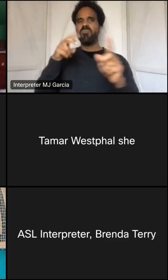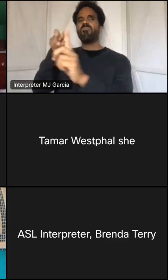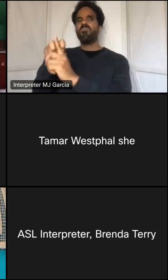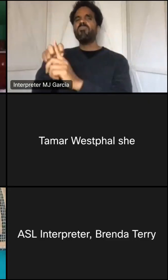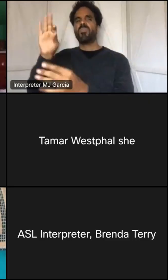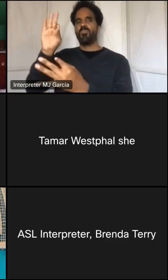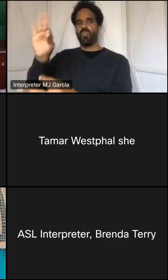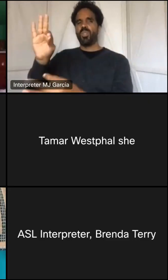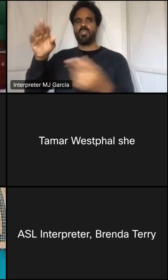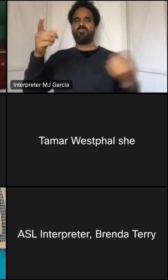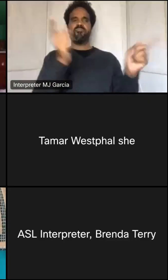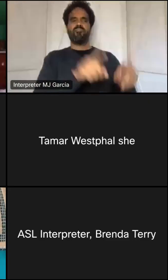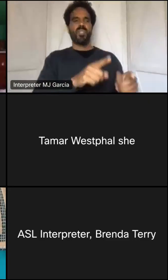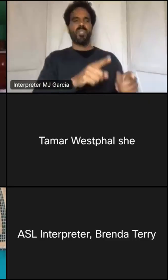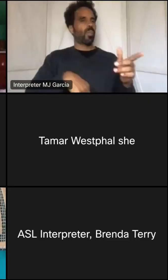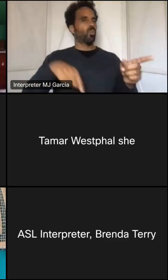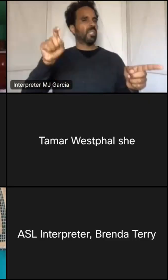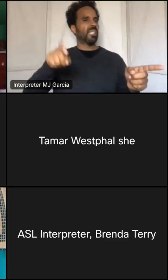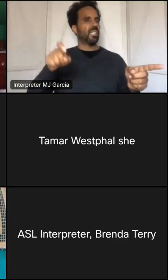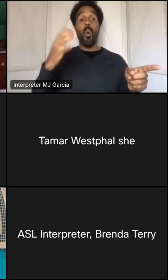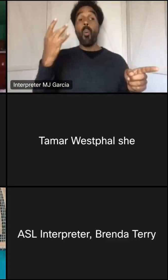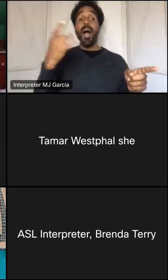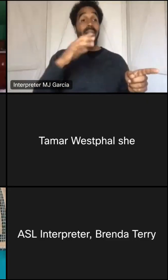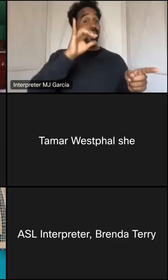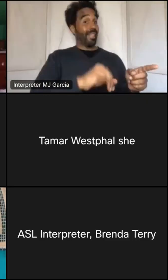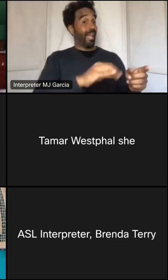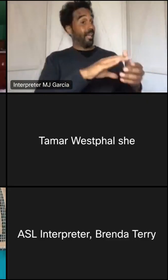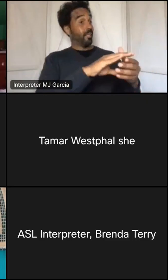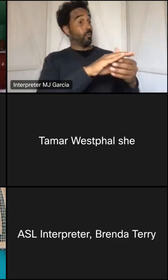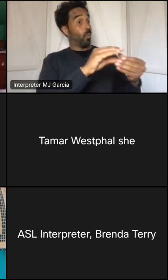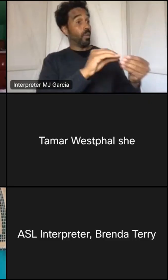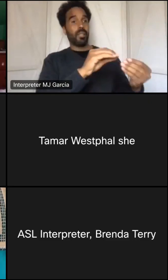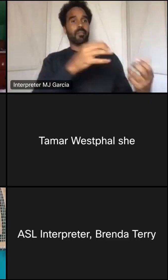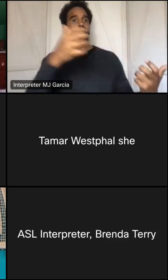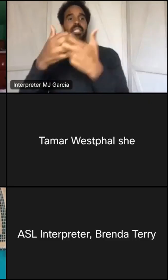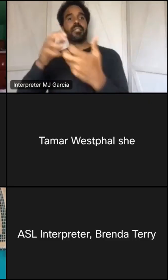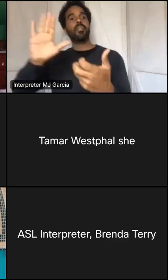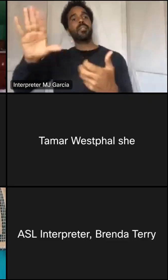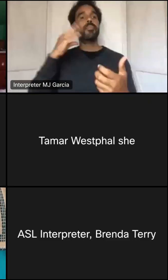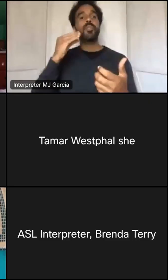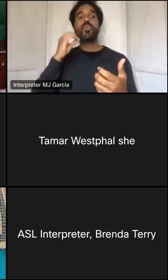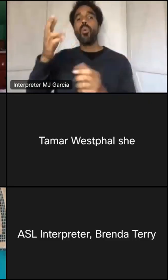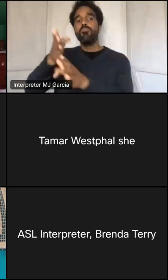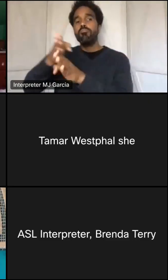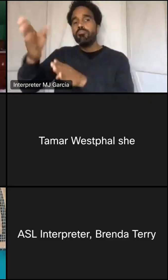this, because that represents their lived experience or even their expertise in a particular area.